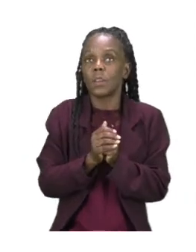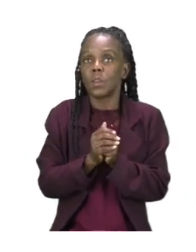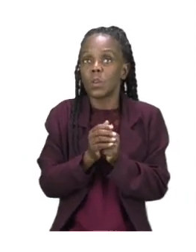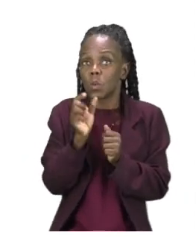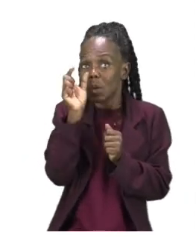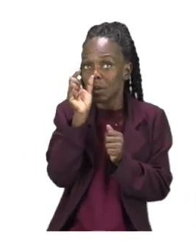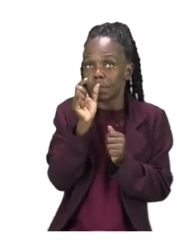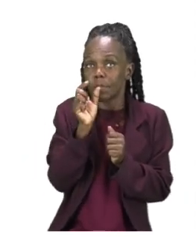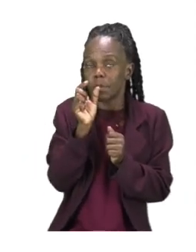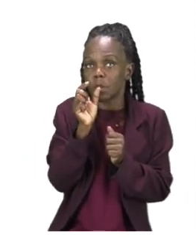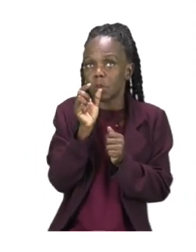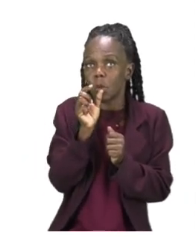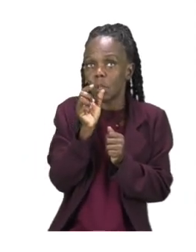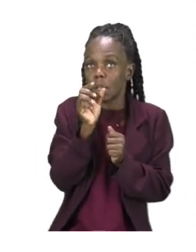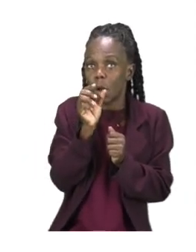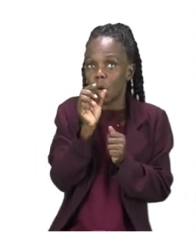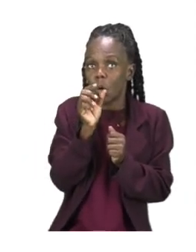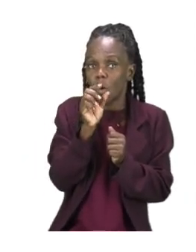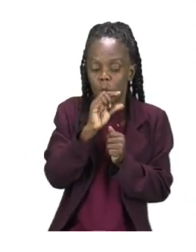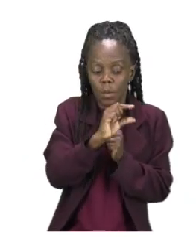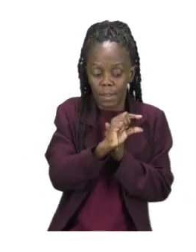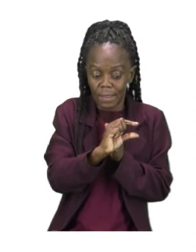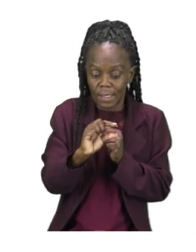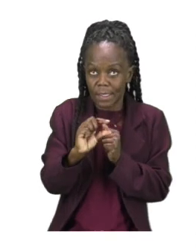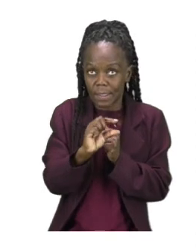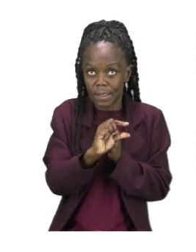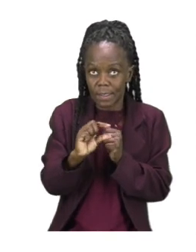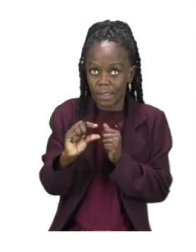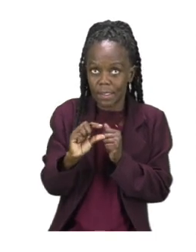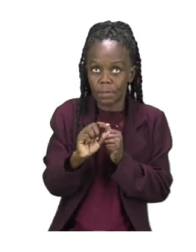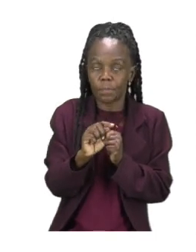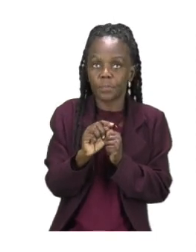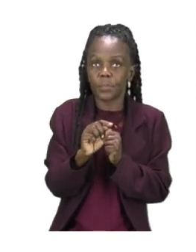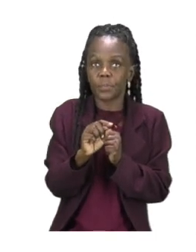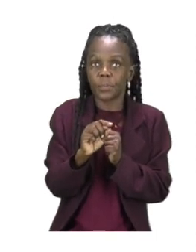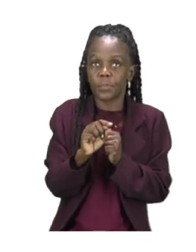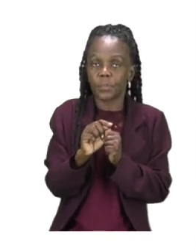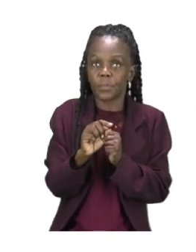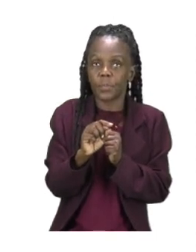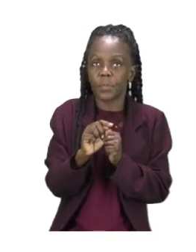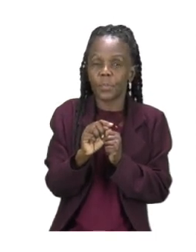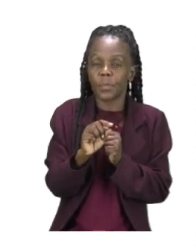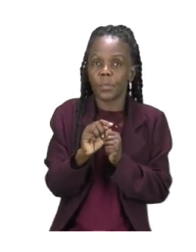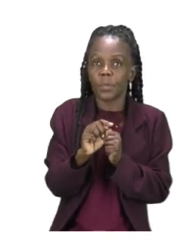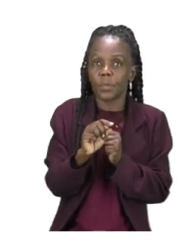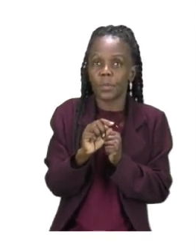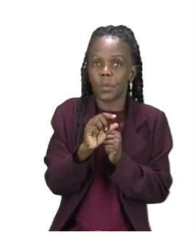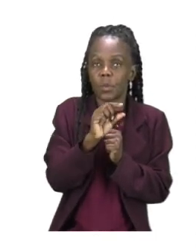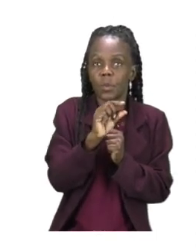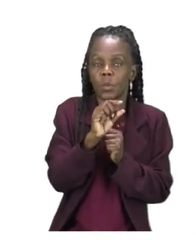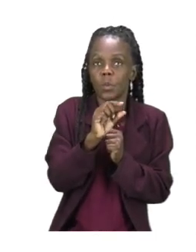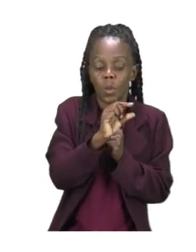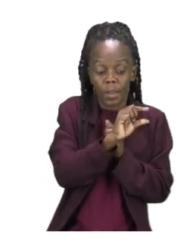Let's read the second sentence. It says, dash friends are funny. Now we need to